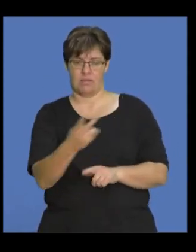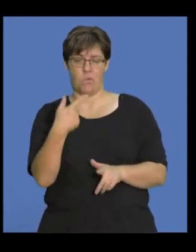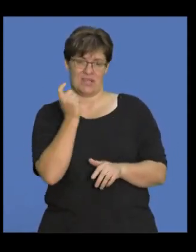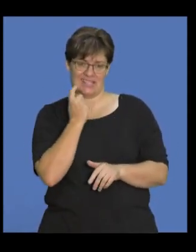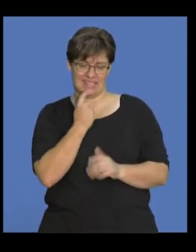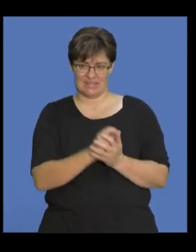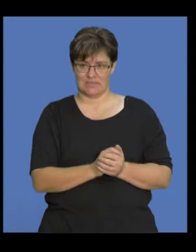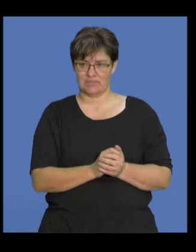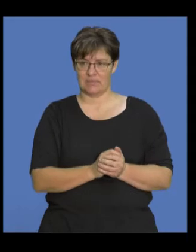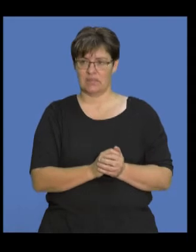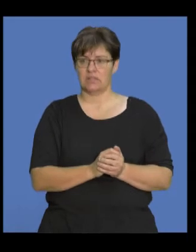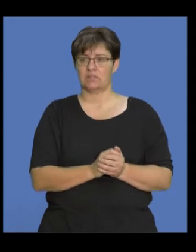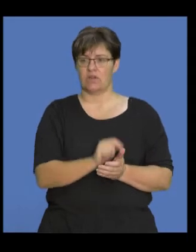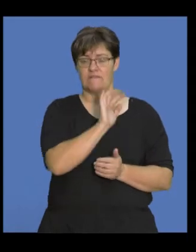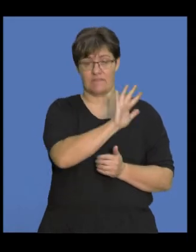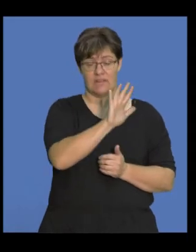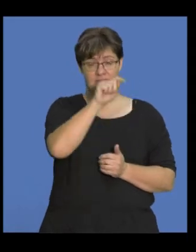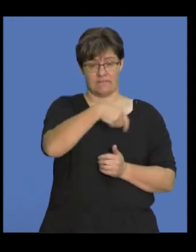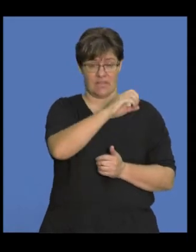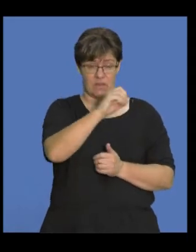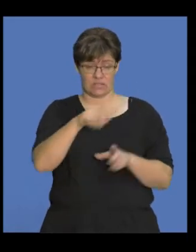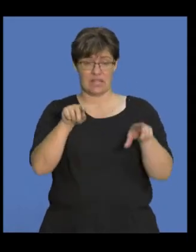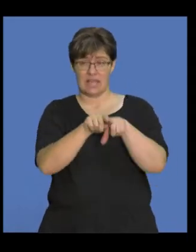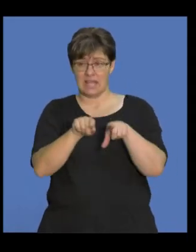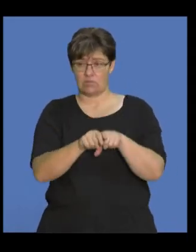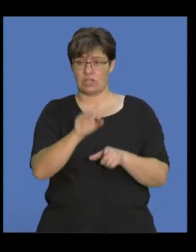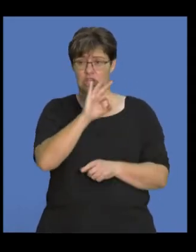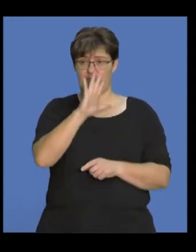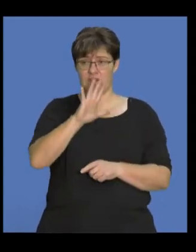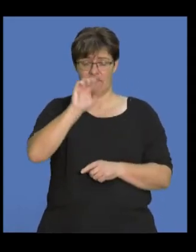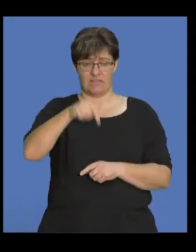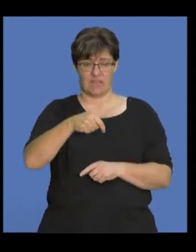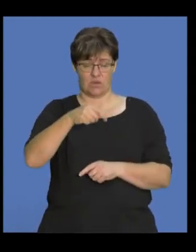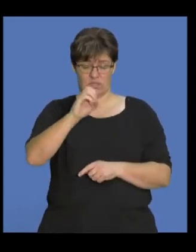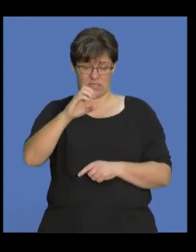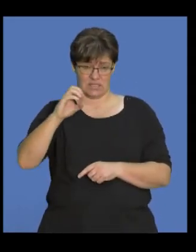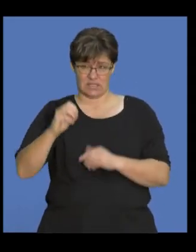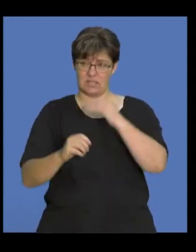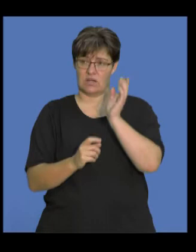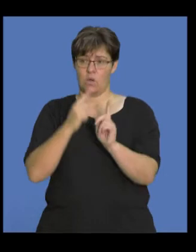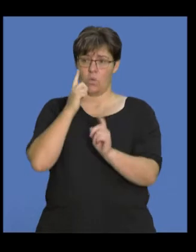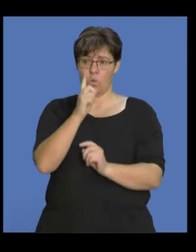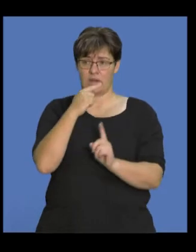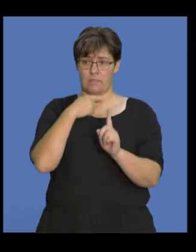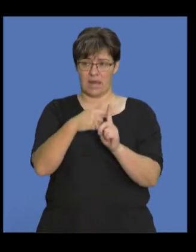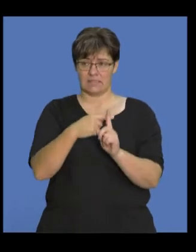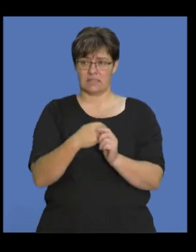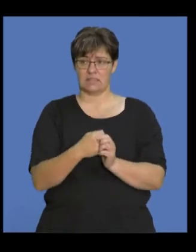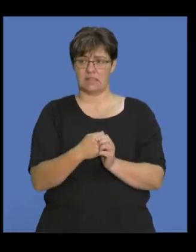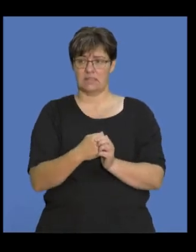35,000 into 1 plus, I am calculating n, my number of years is